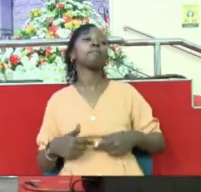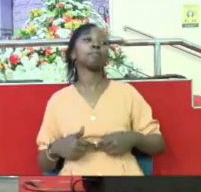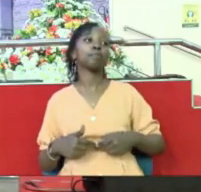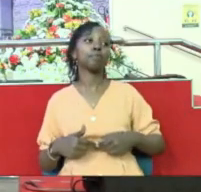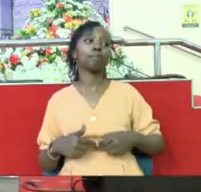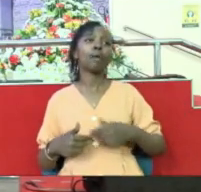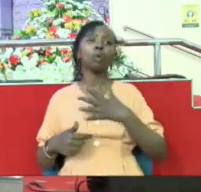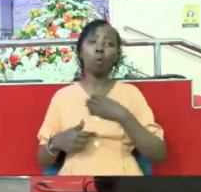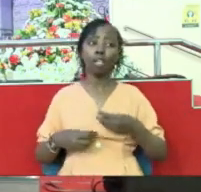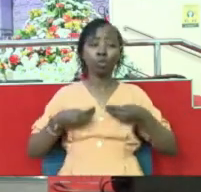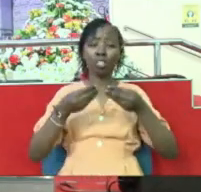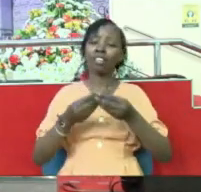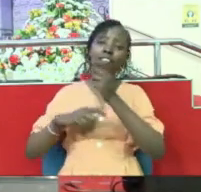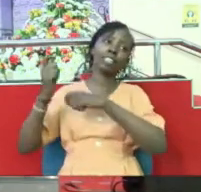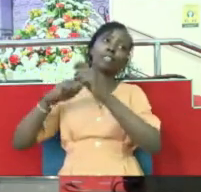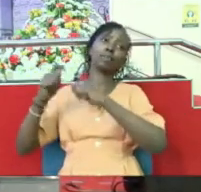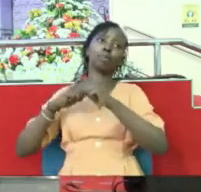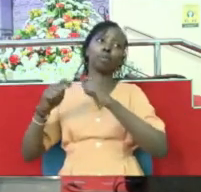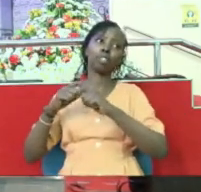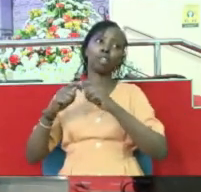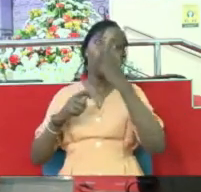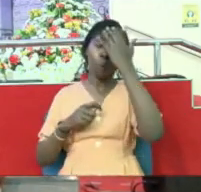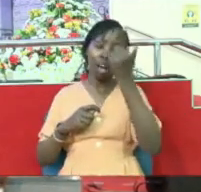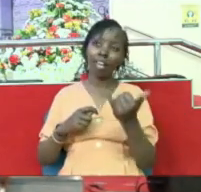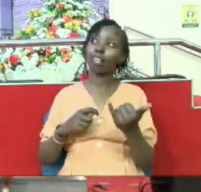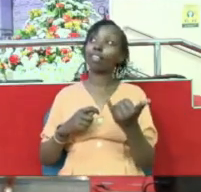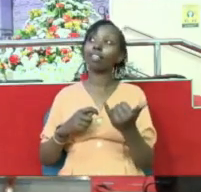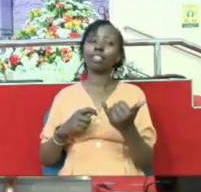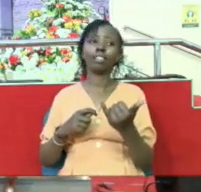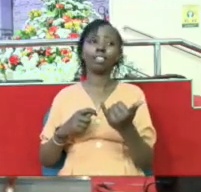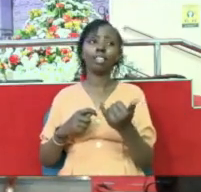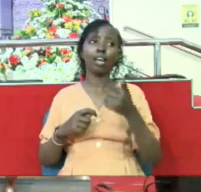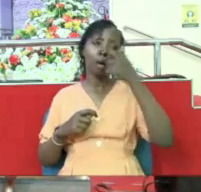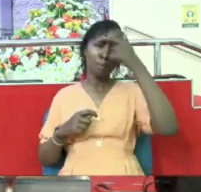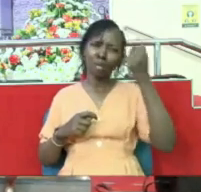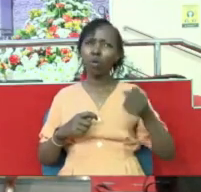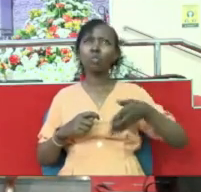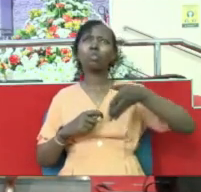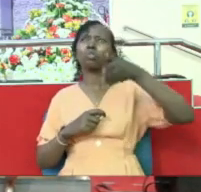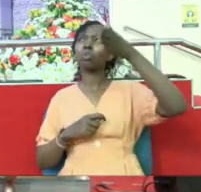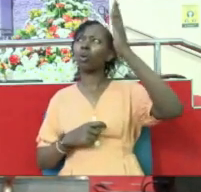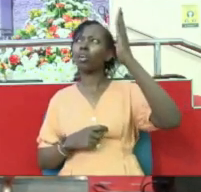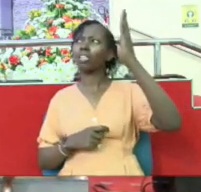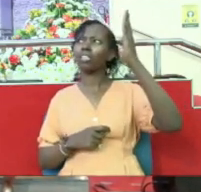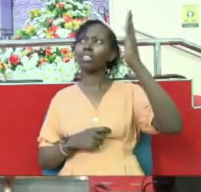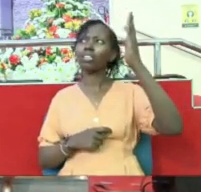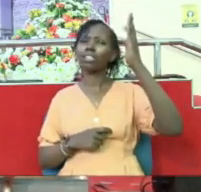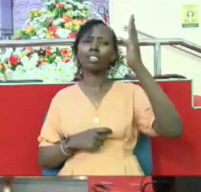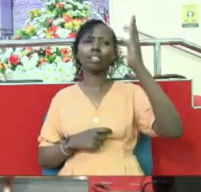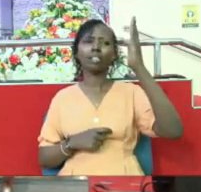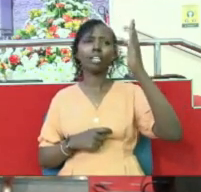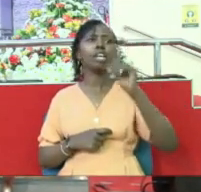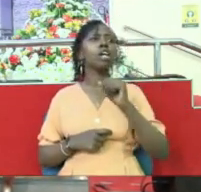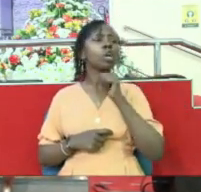give this testimony. Nataka nitoe ushuhuda. Why I want to give it? Natoa hii kwa sababu. It's because God is here dhumani. Kwa sababu Mungu si hapana dhumani. Kama una